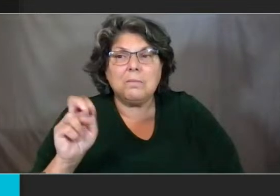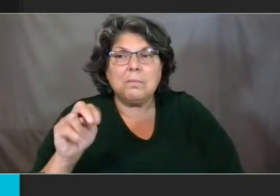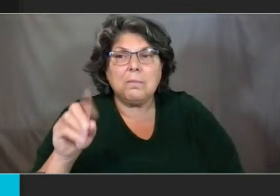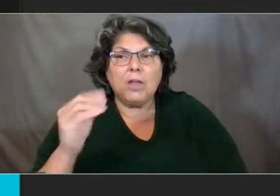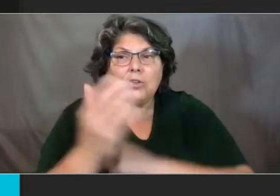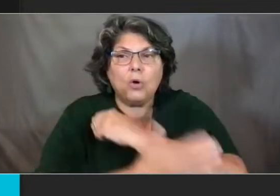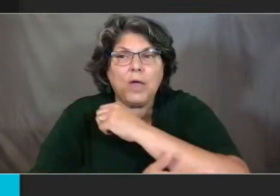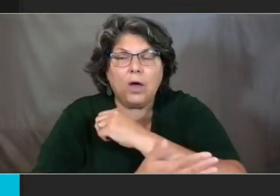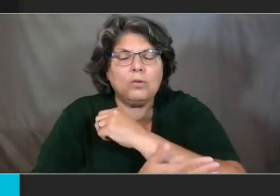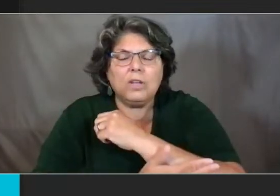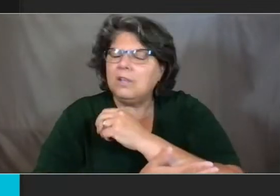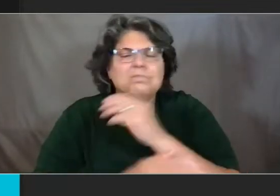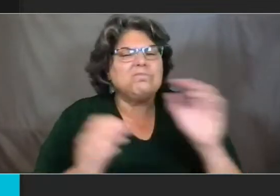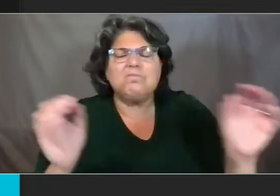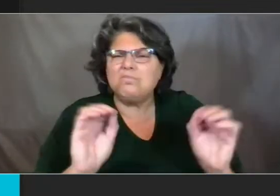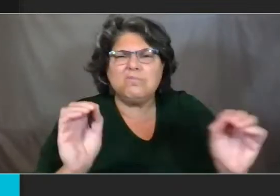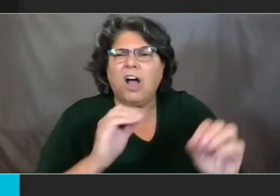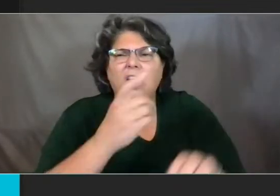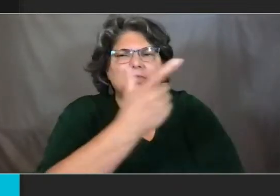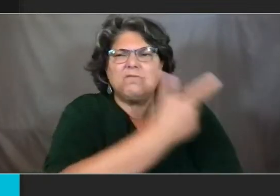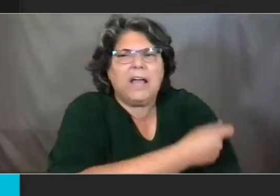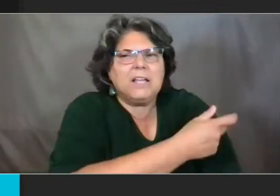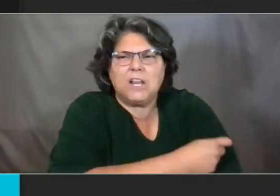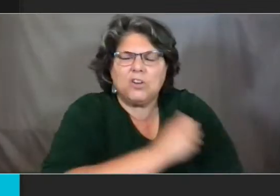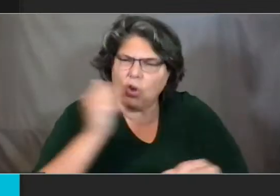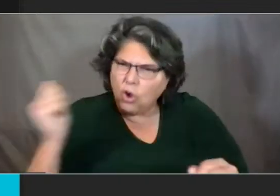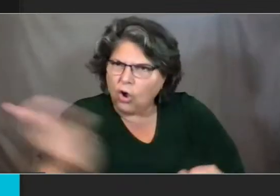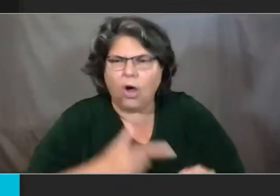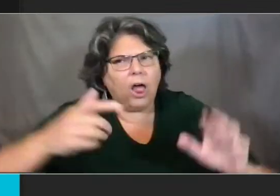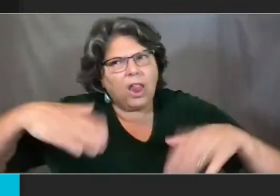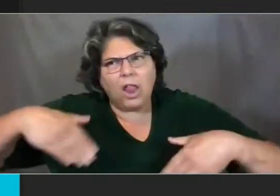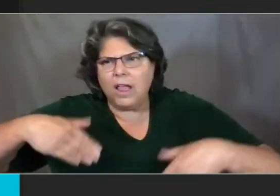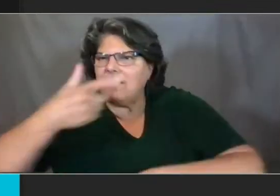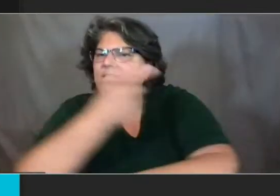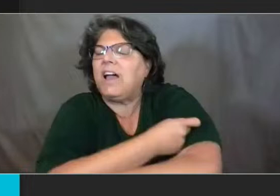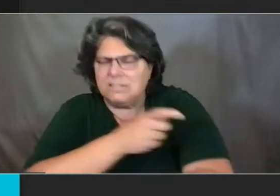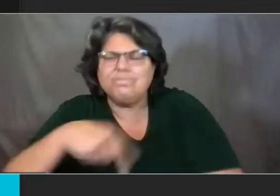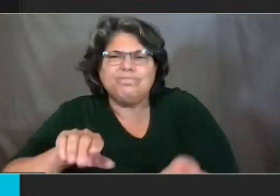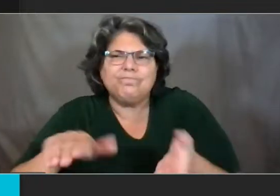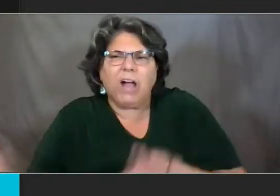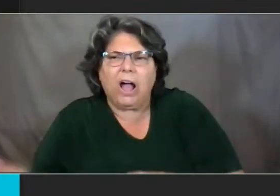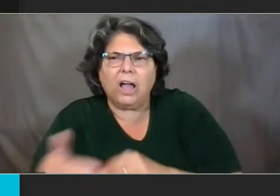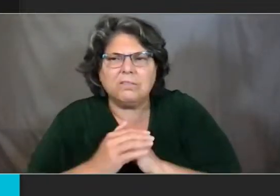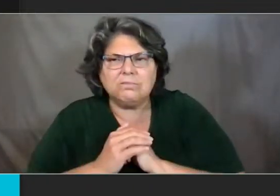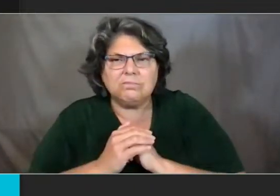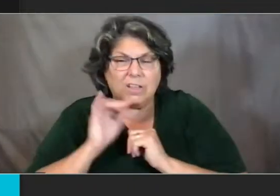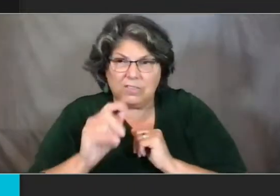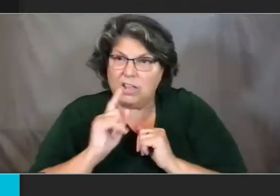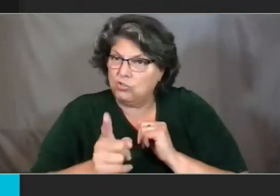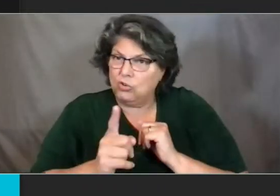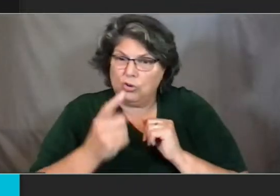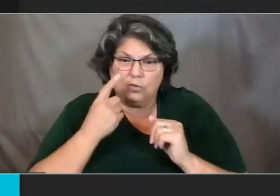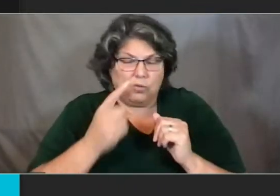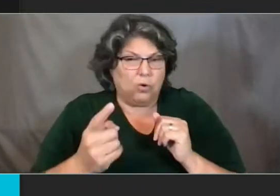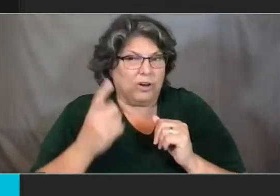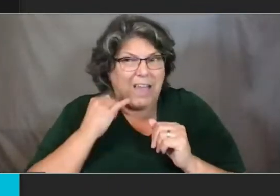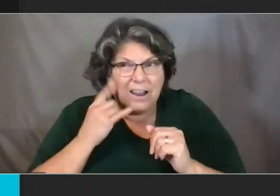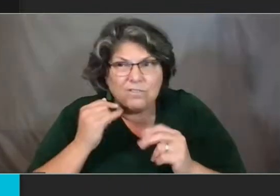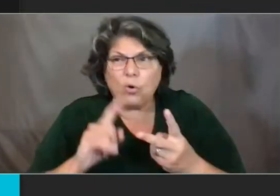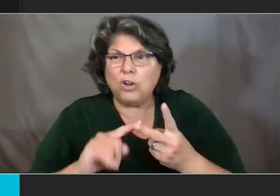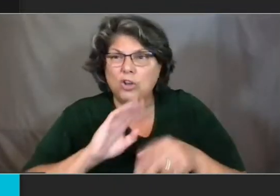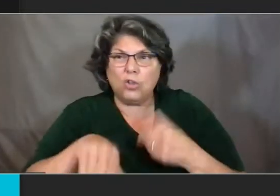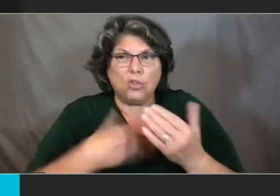is the trend that we're seeing across the nation, certainly in California. Fully vaccinated people,